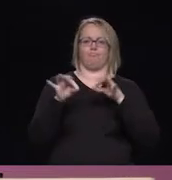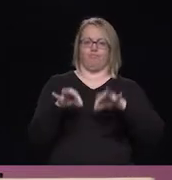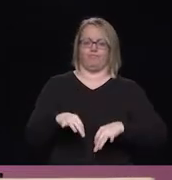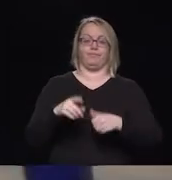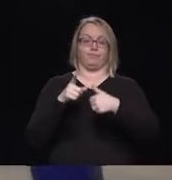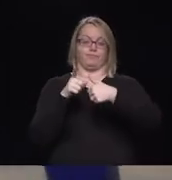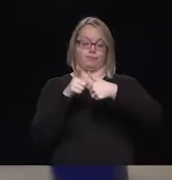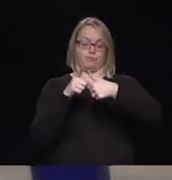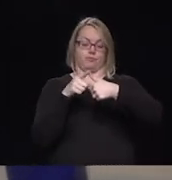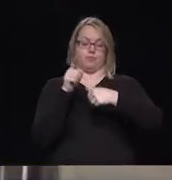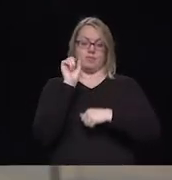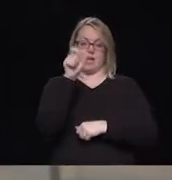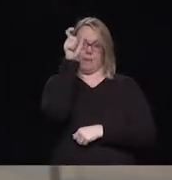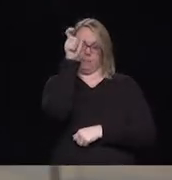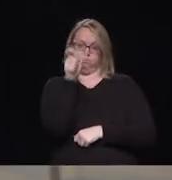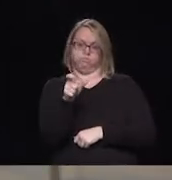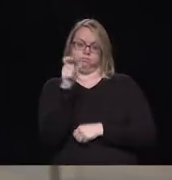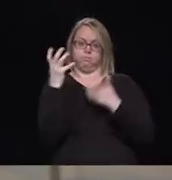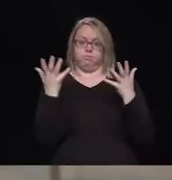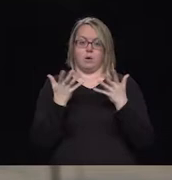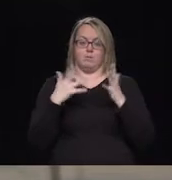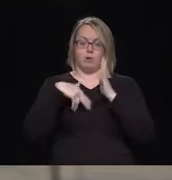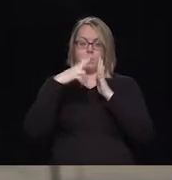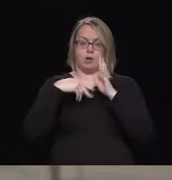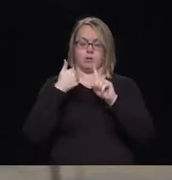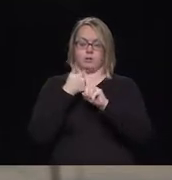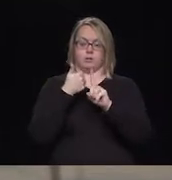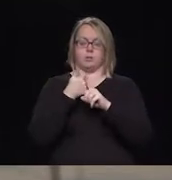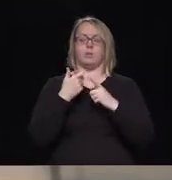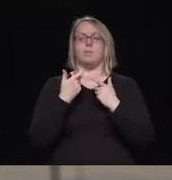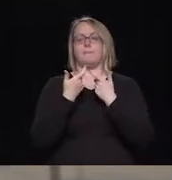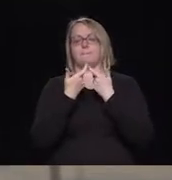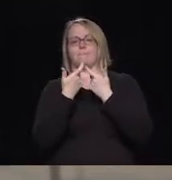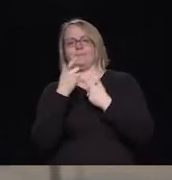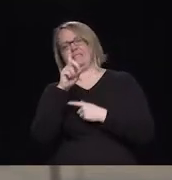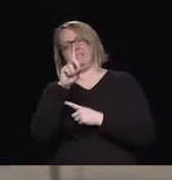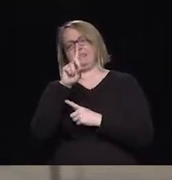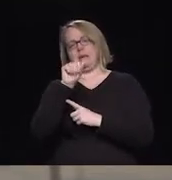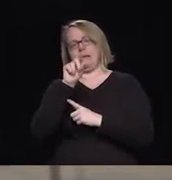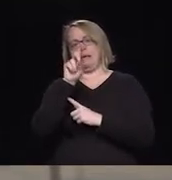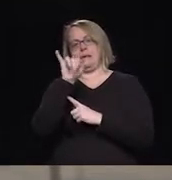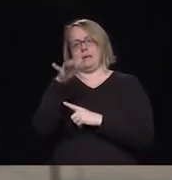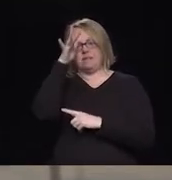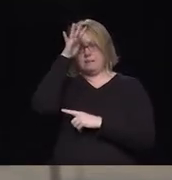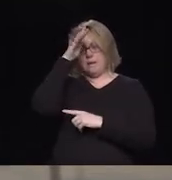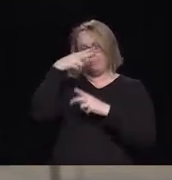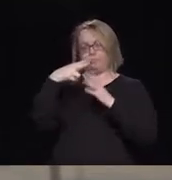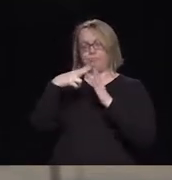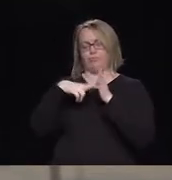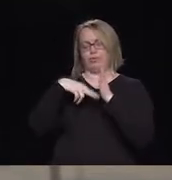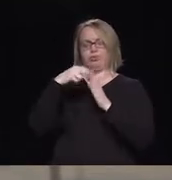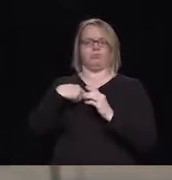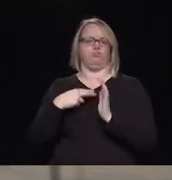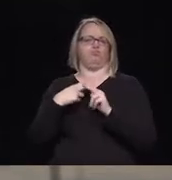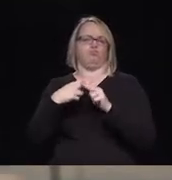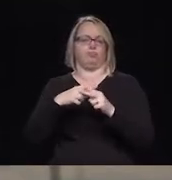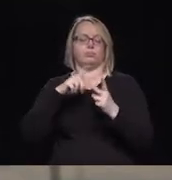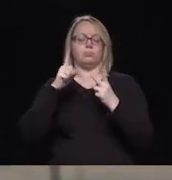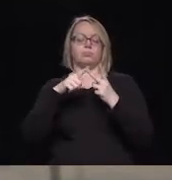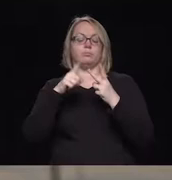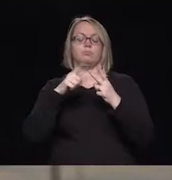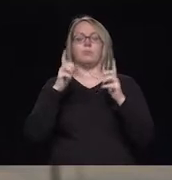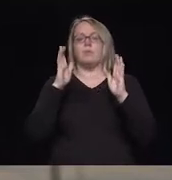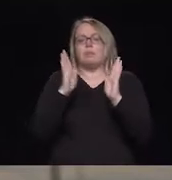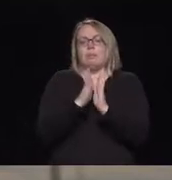the large flat brush which I call the daddy brush. Then you can get the little